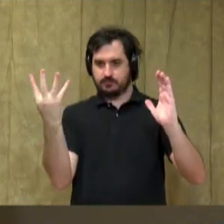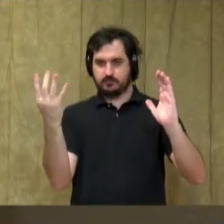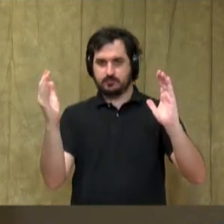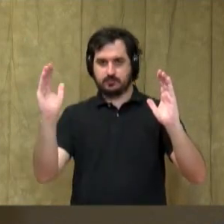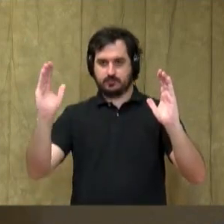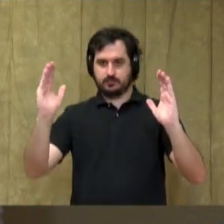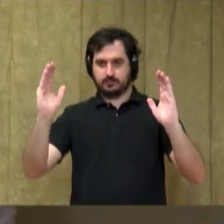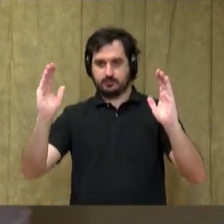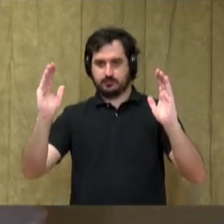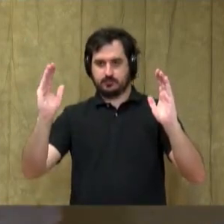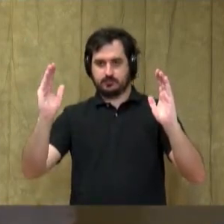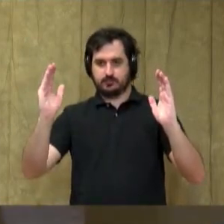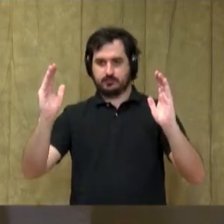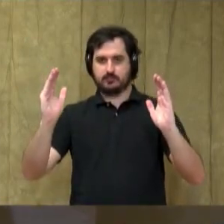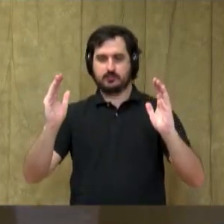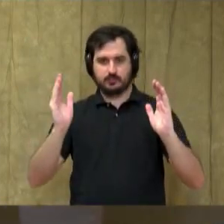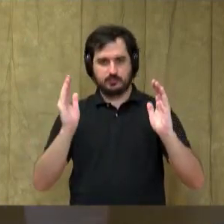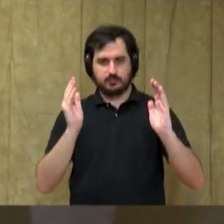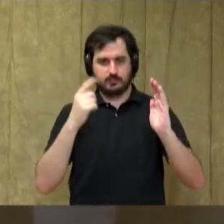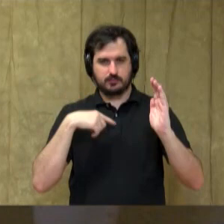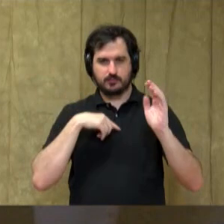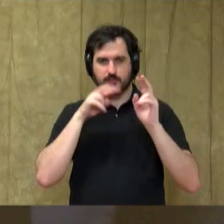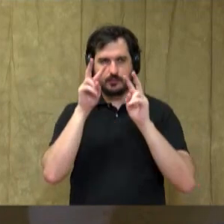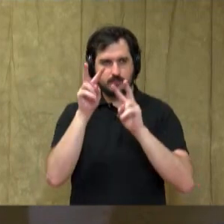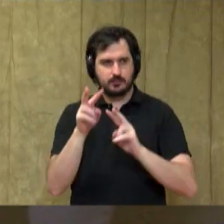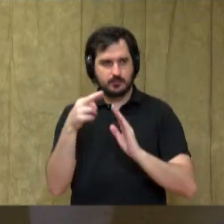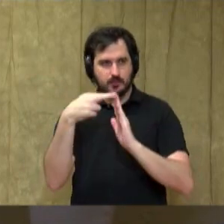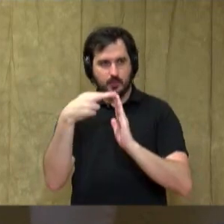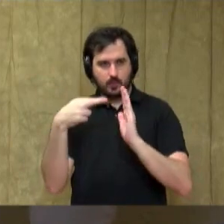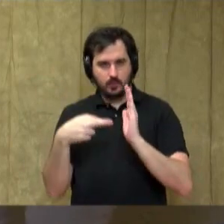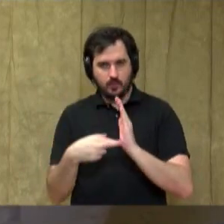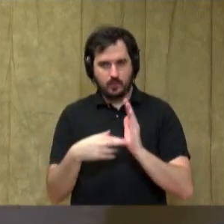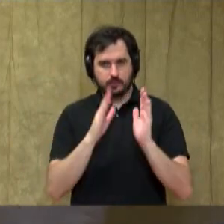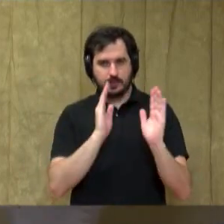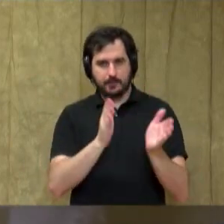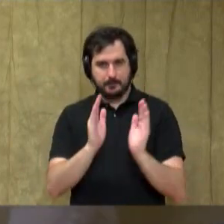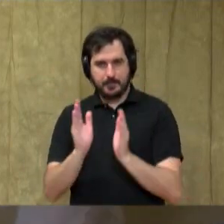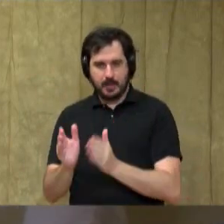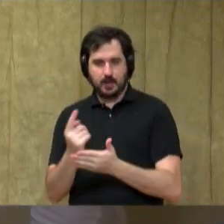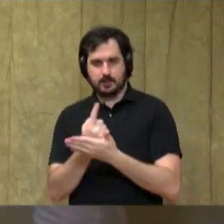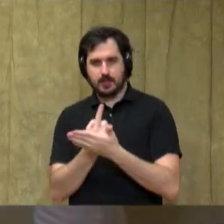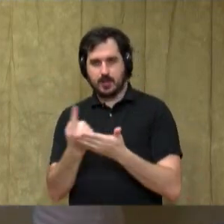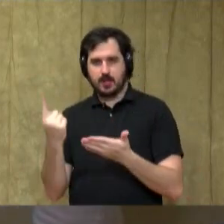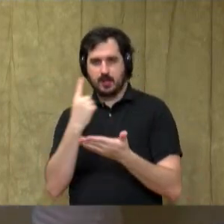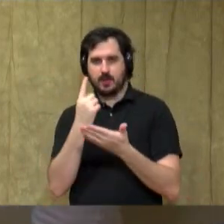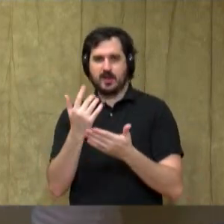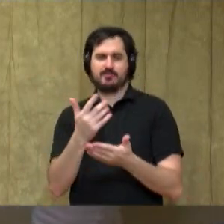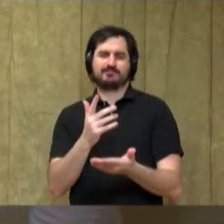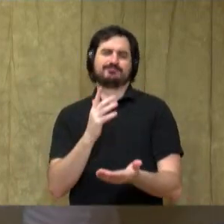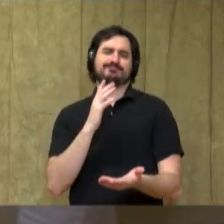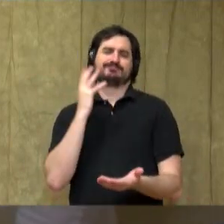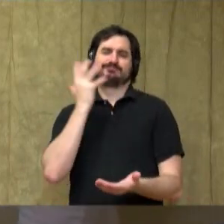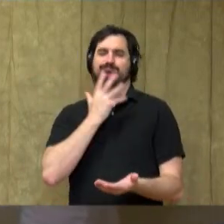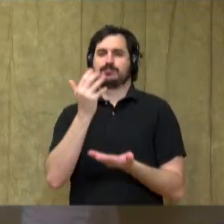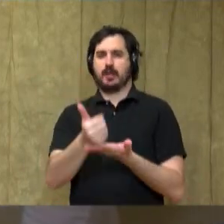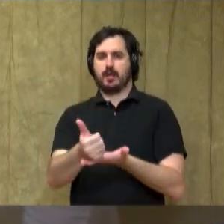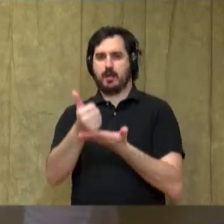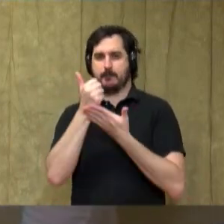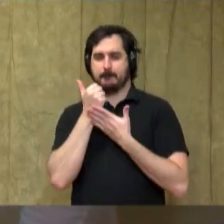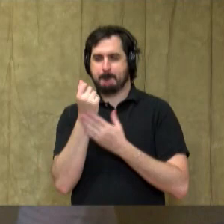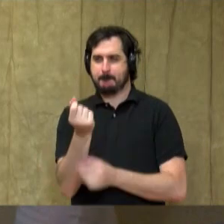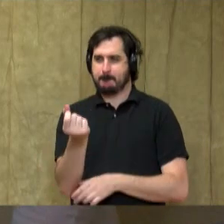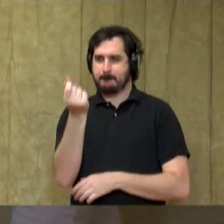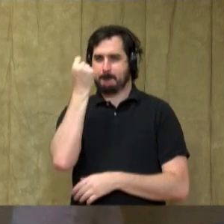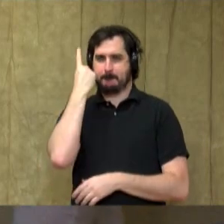4. So looking at rules and patterns last week is really helping us to understand the coordinate plane